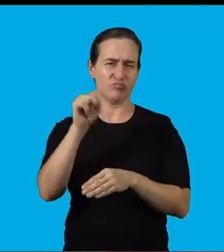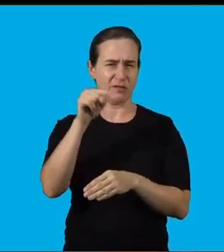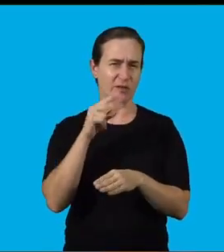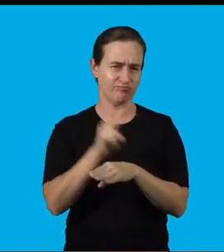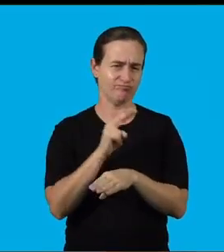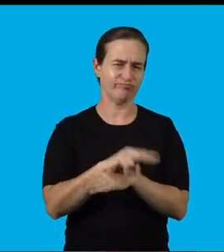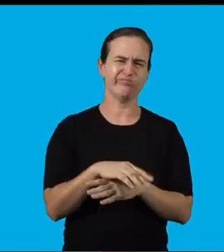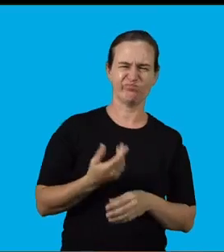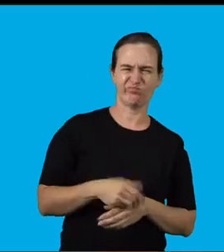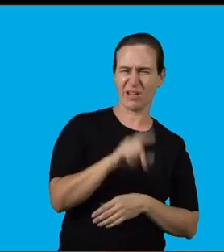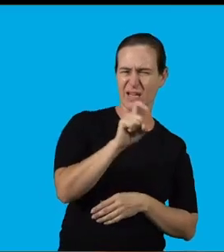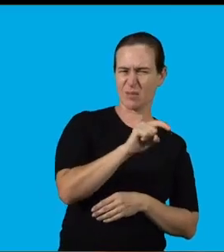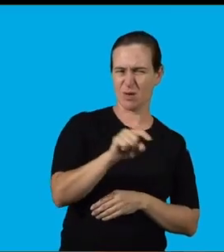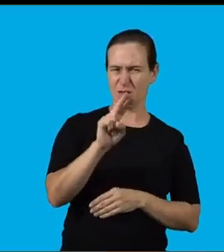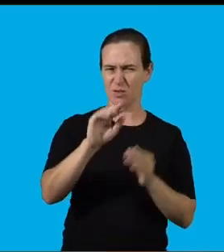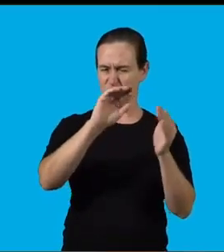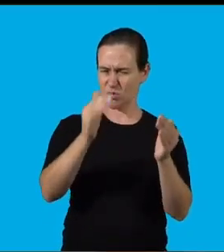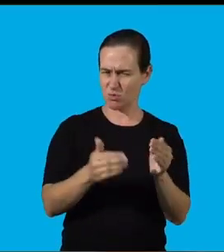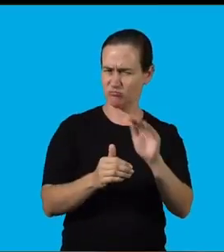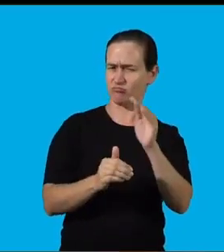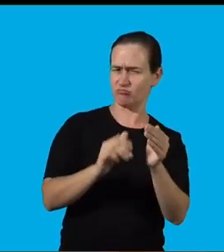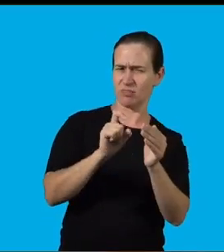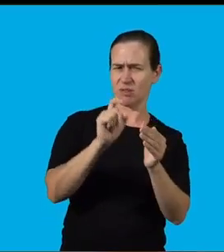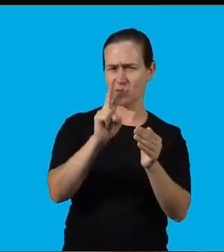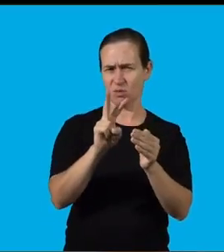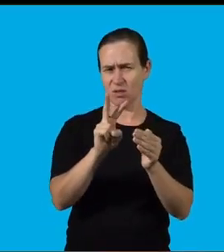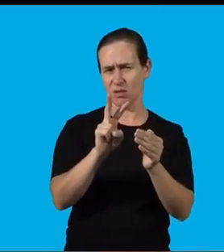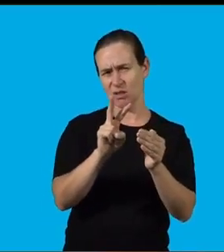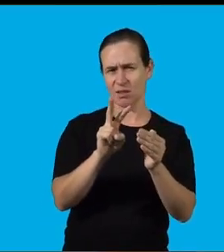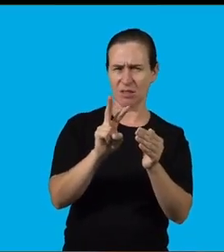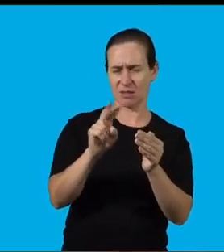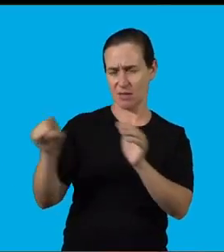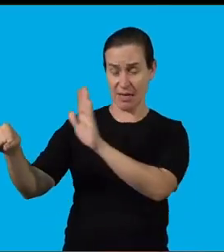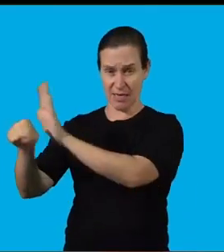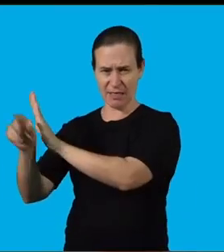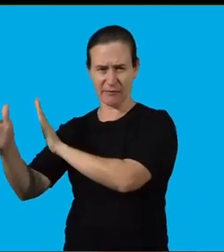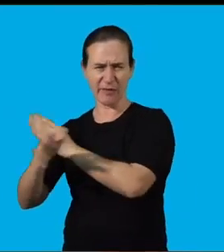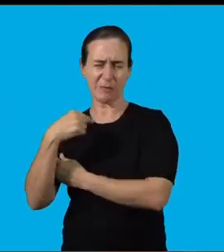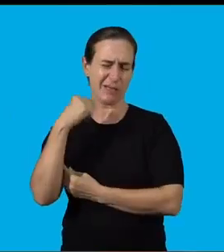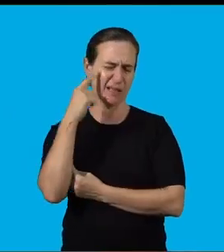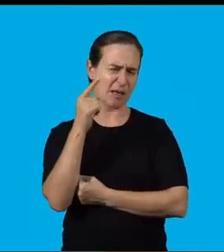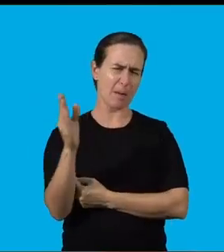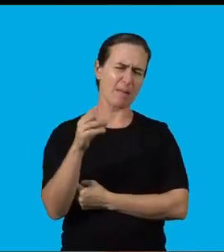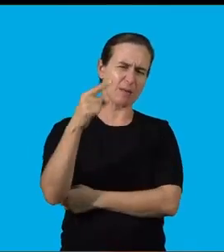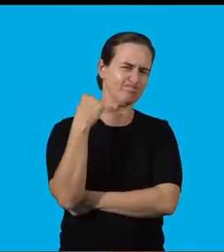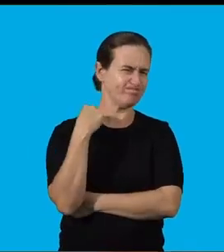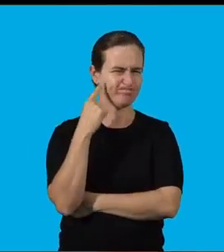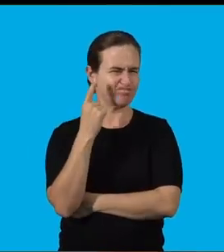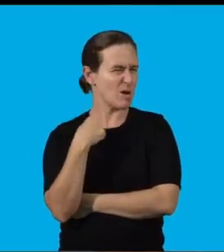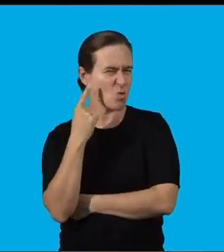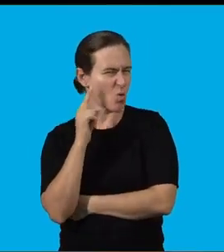got x minus 2 times x squared, and then we've got minus 15, and then there's some value here that goes in here, so I call it